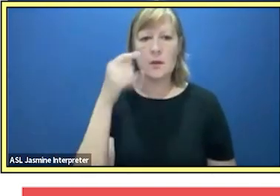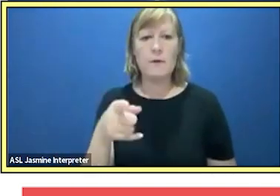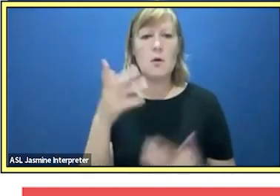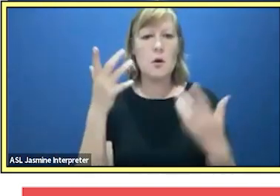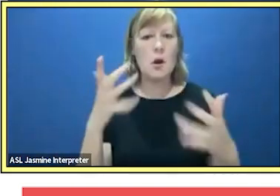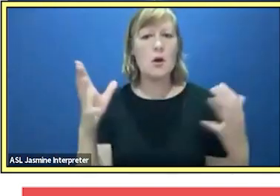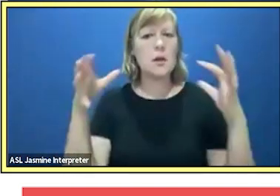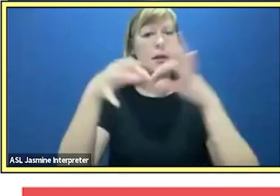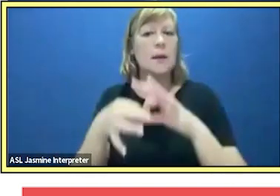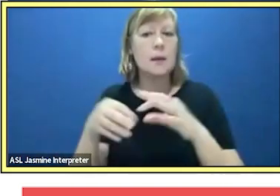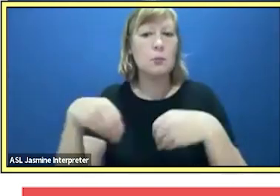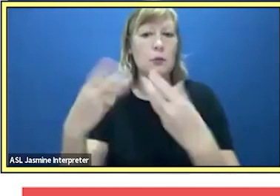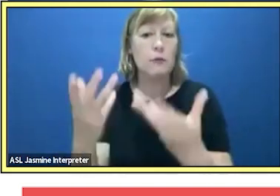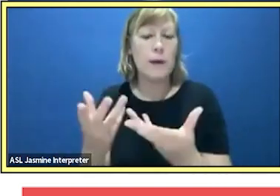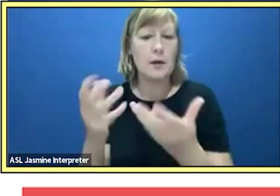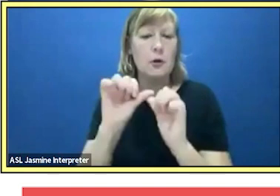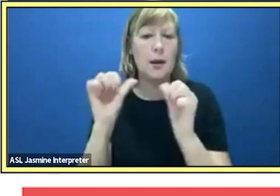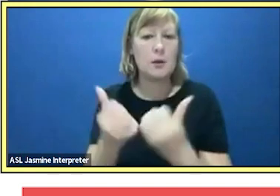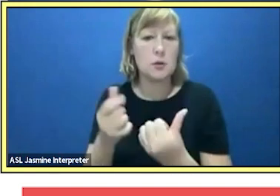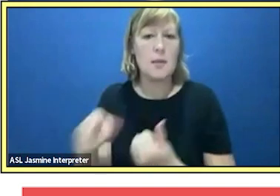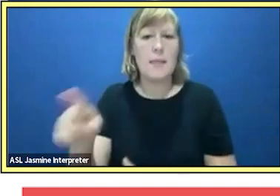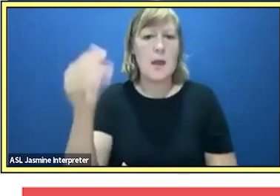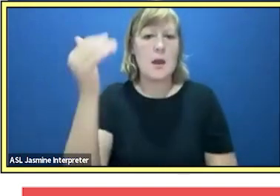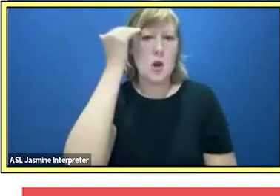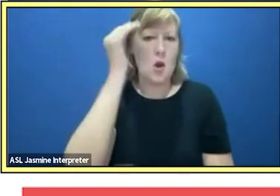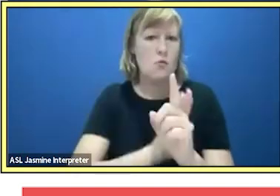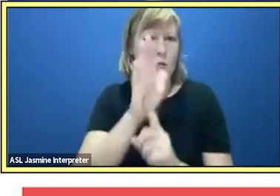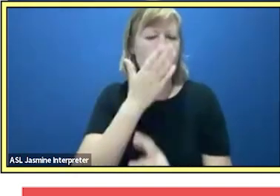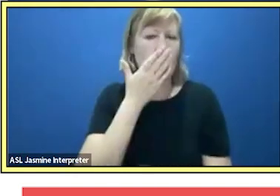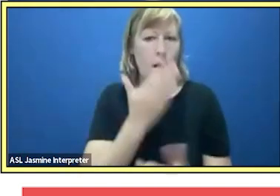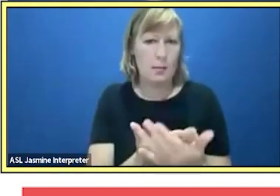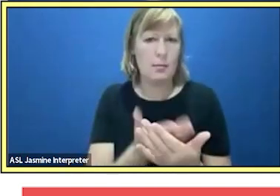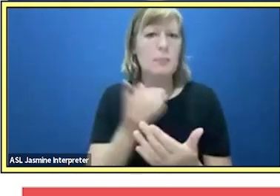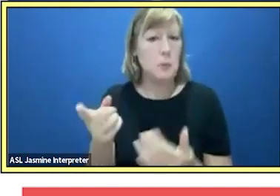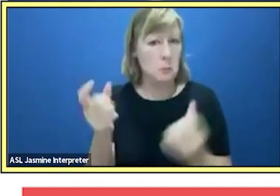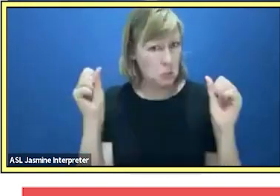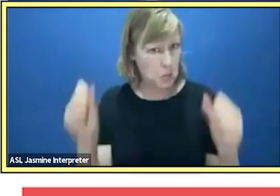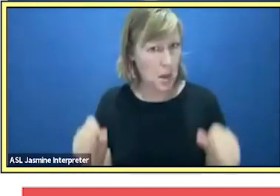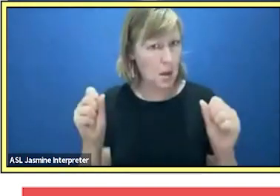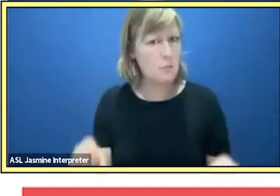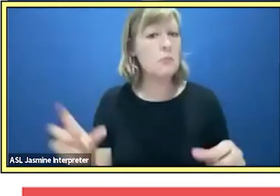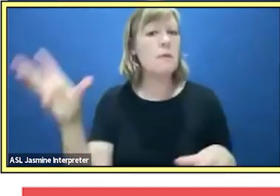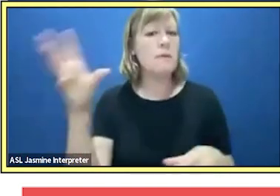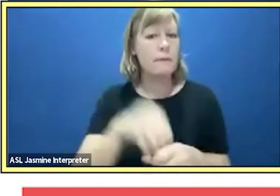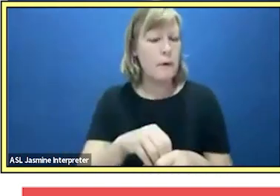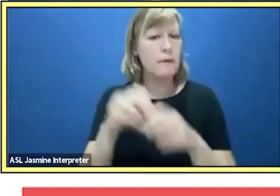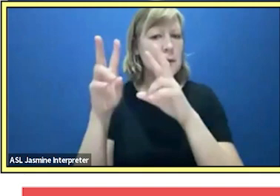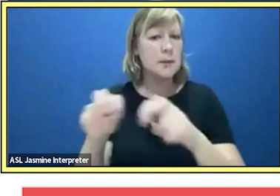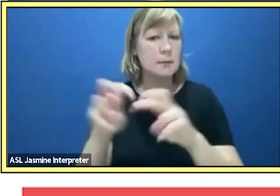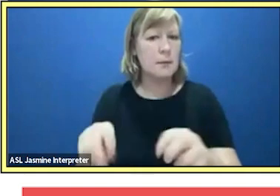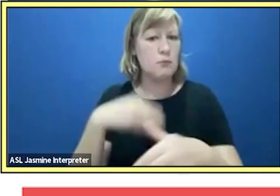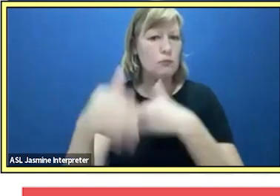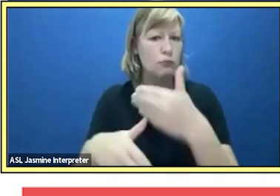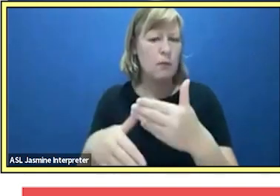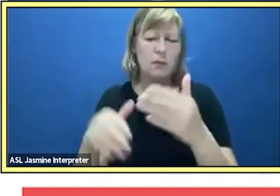If you are already connected to a provider agency and they know you well, they can certainly be a part of your